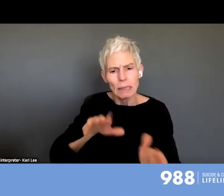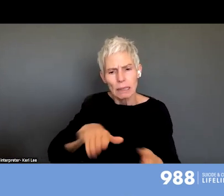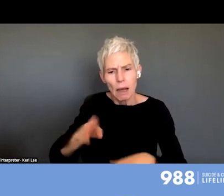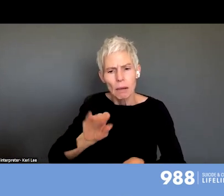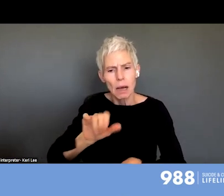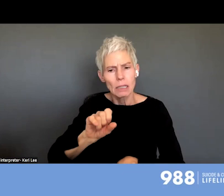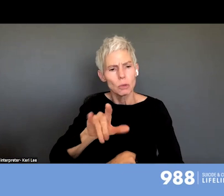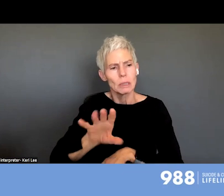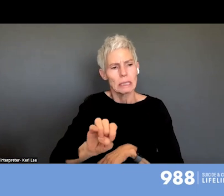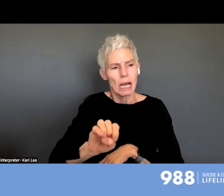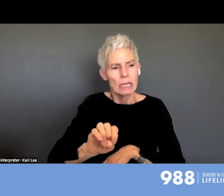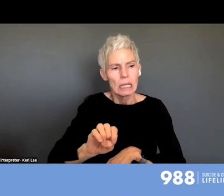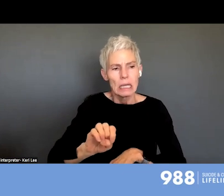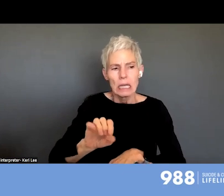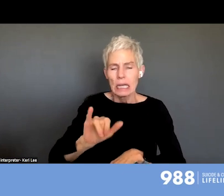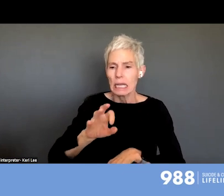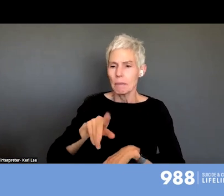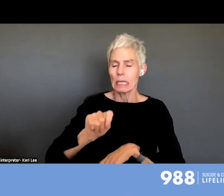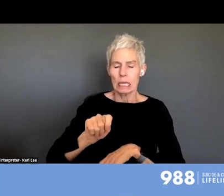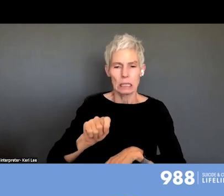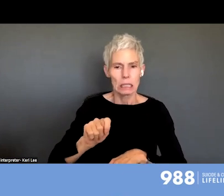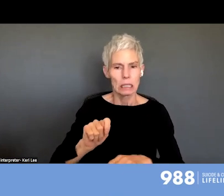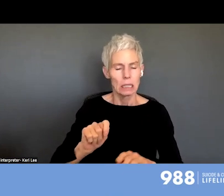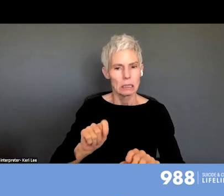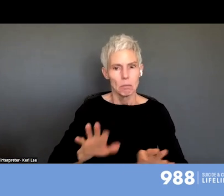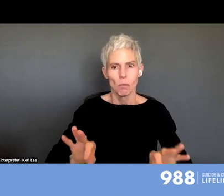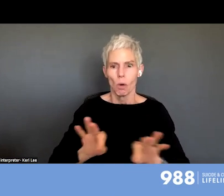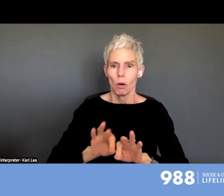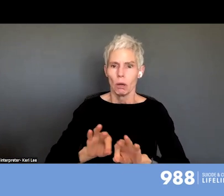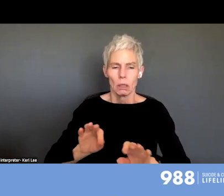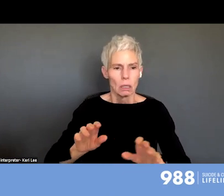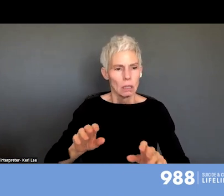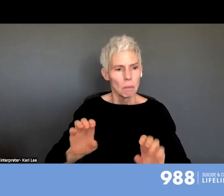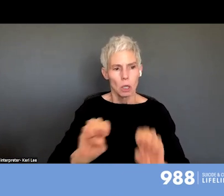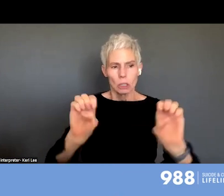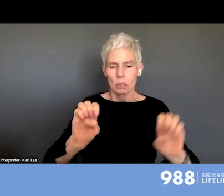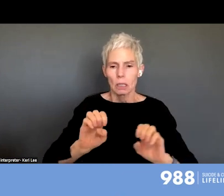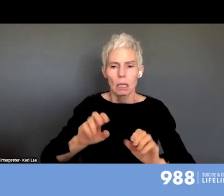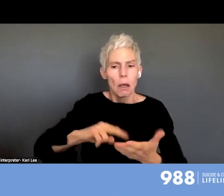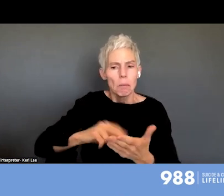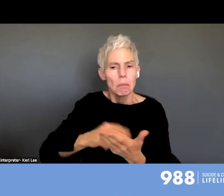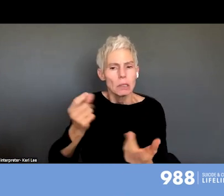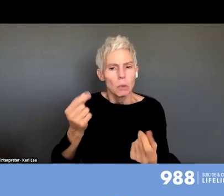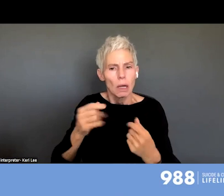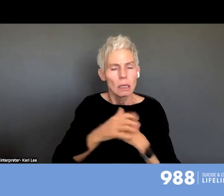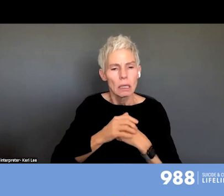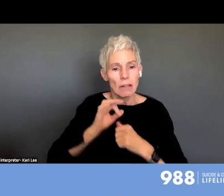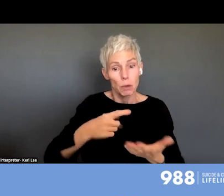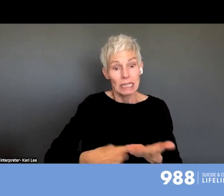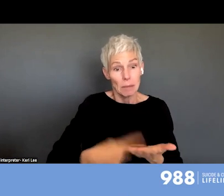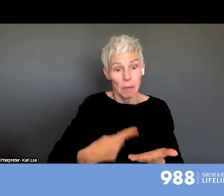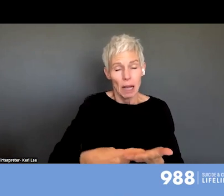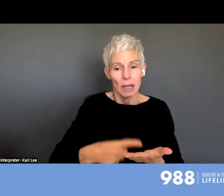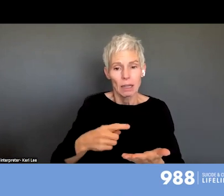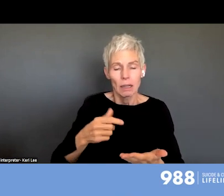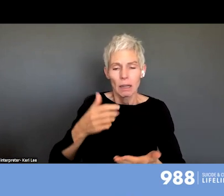imminence, the concept of imminence and close temporal connection, what exactly does that mean? If we had a debate among everyone on this call,